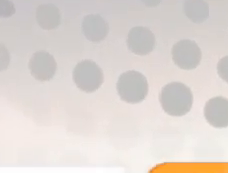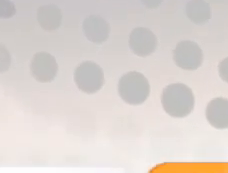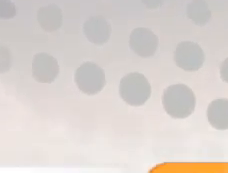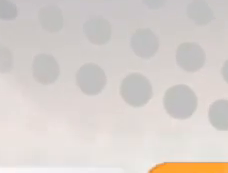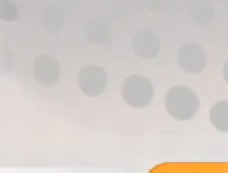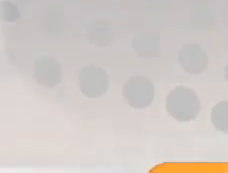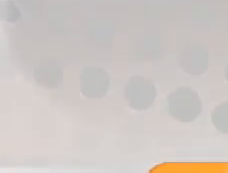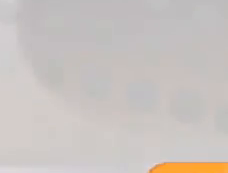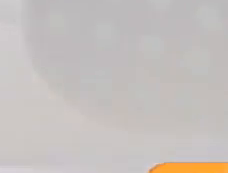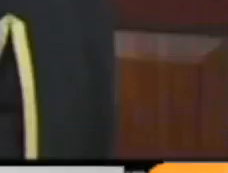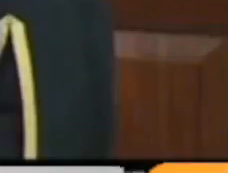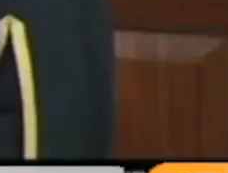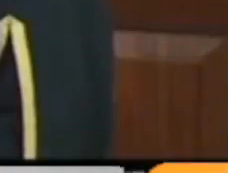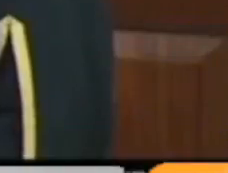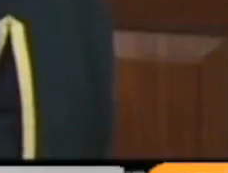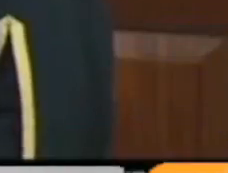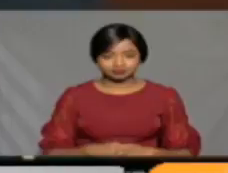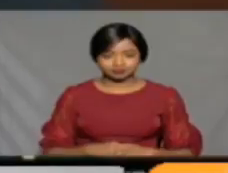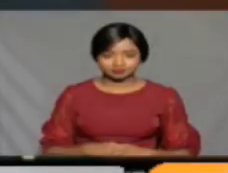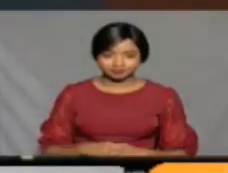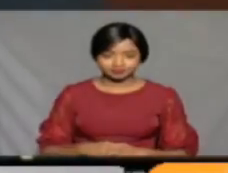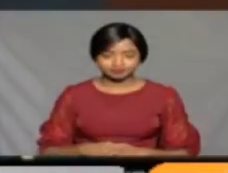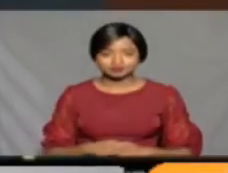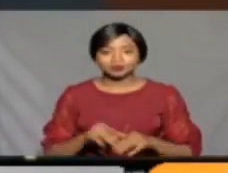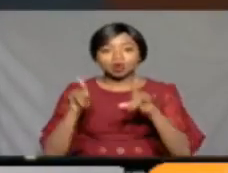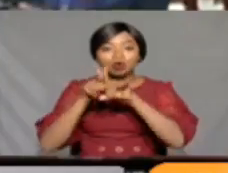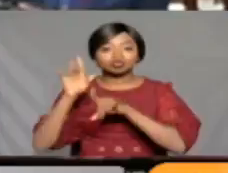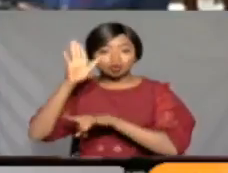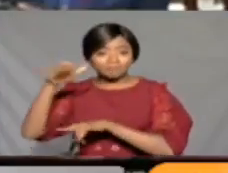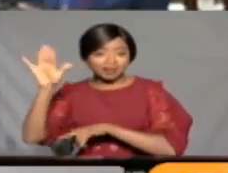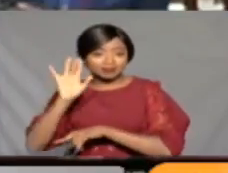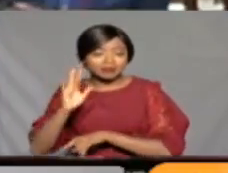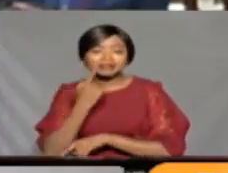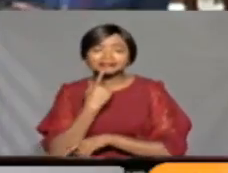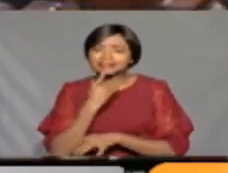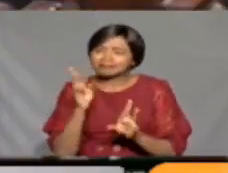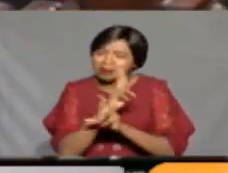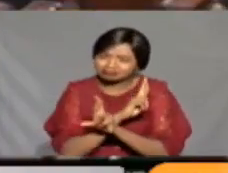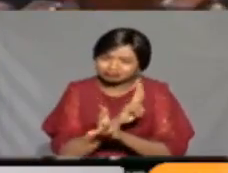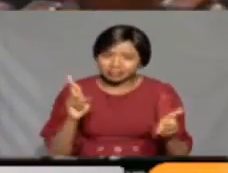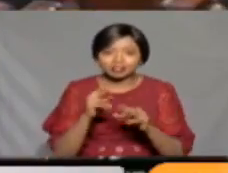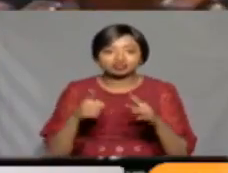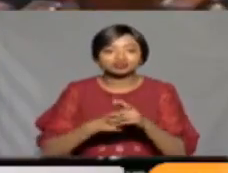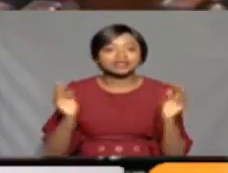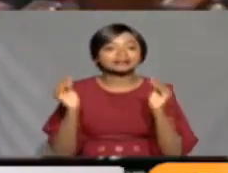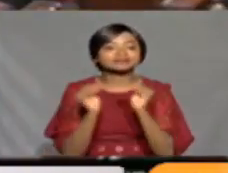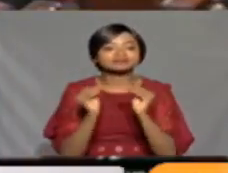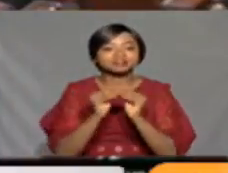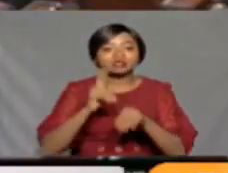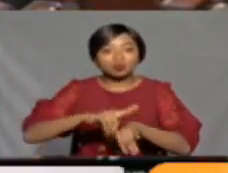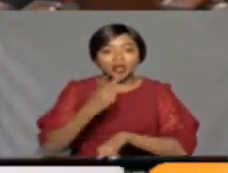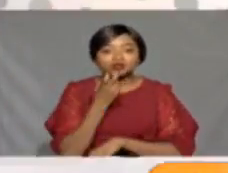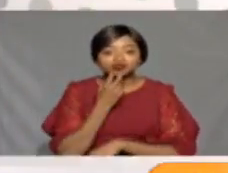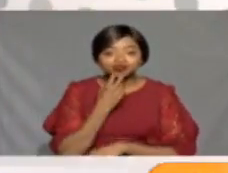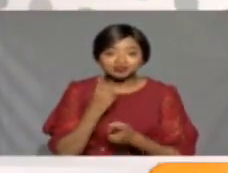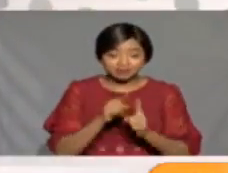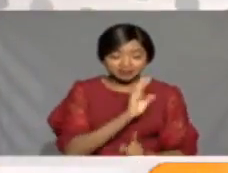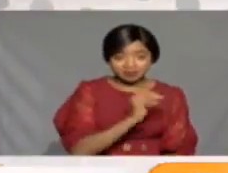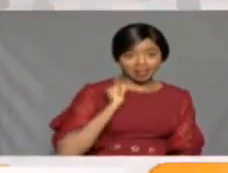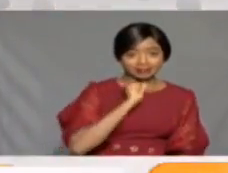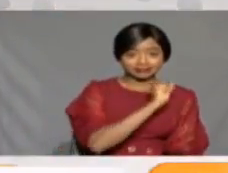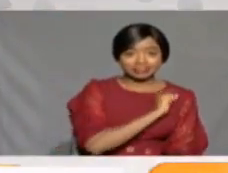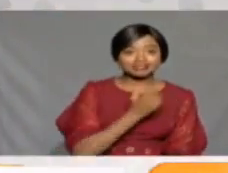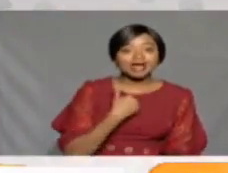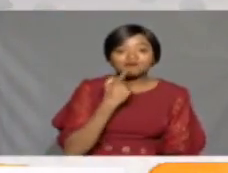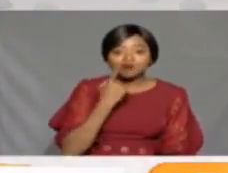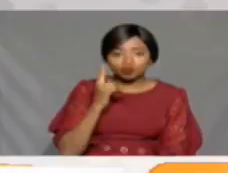Sankok for the National Assembly. The National Assembly has indicated that it is ready to begin sittings as early as Tuesday. The Senate has Mohammed